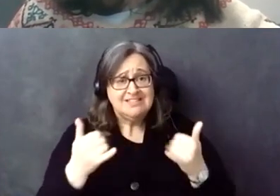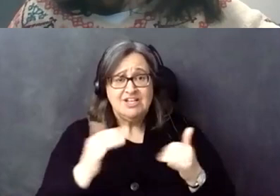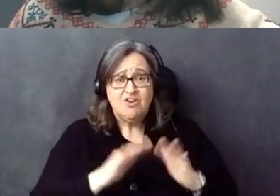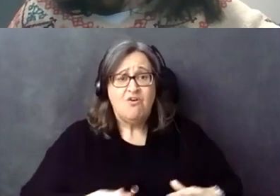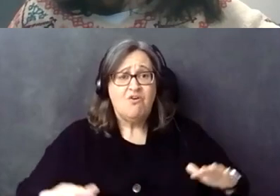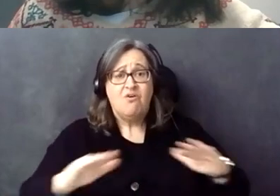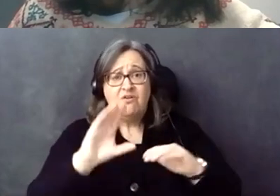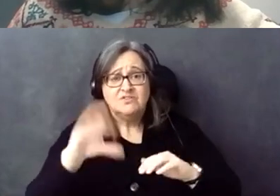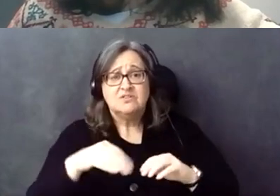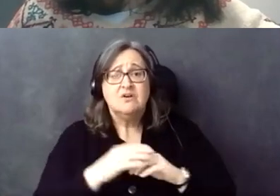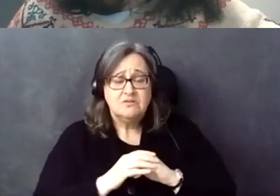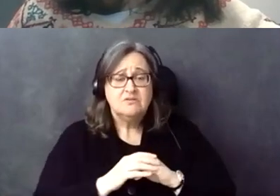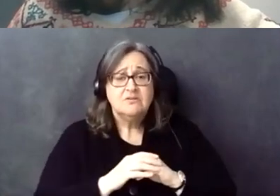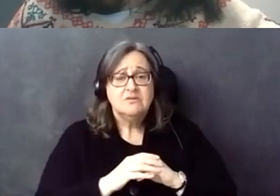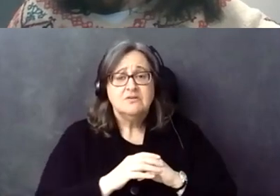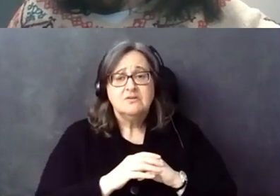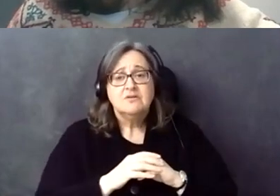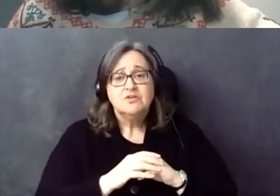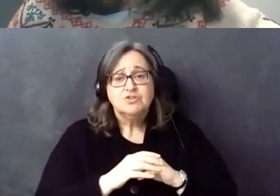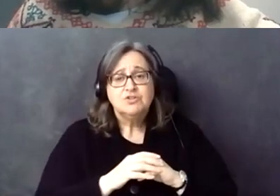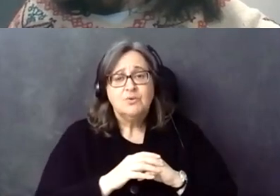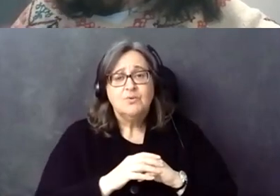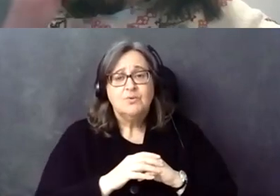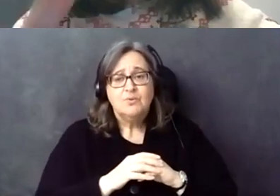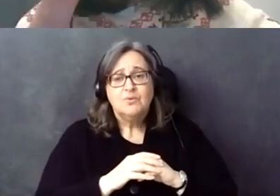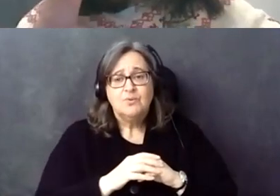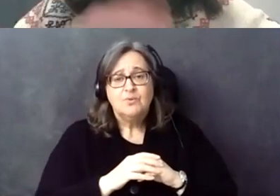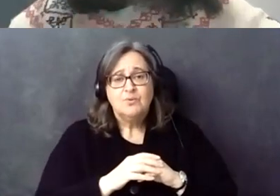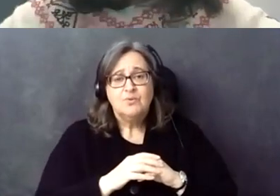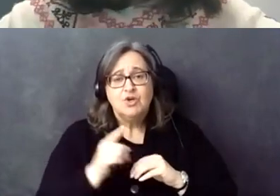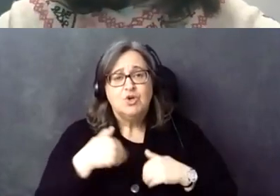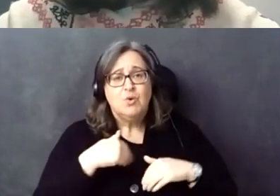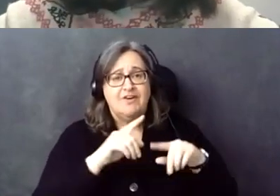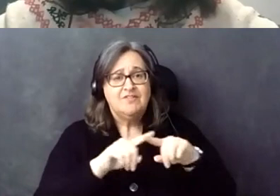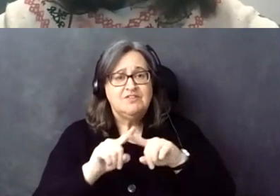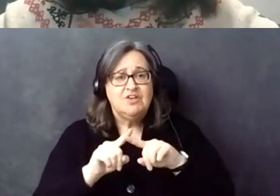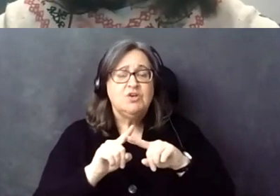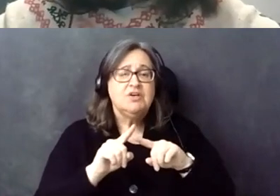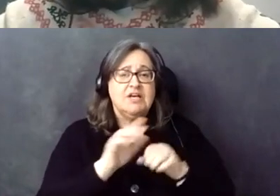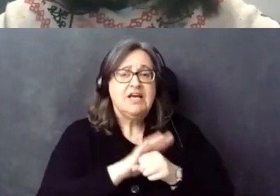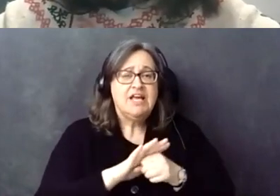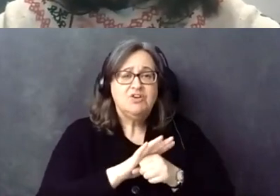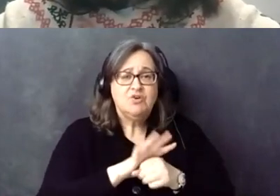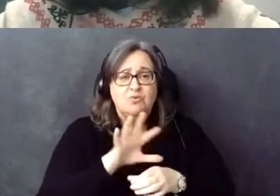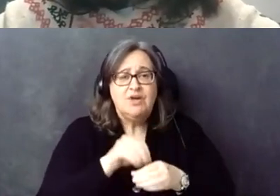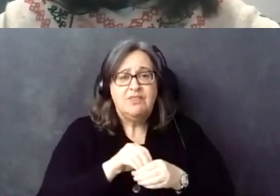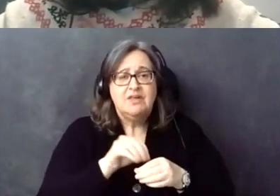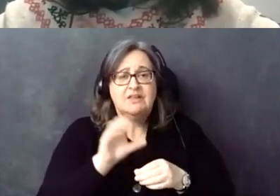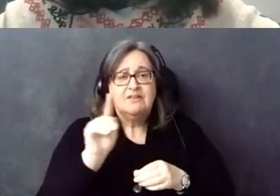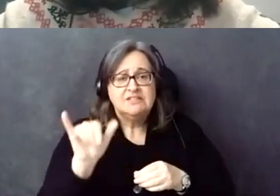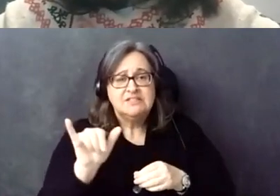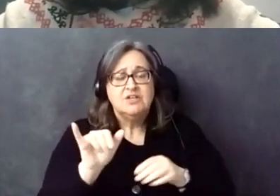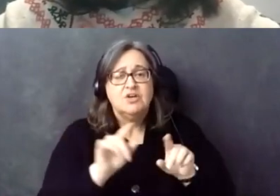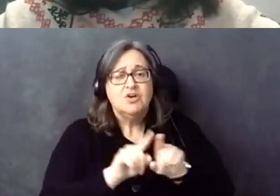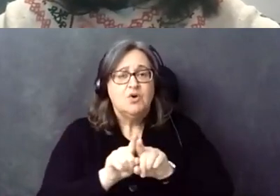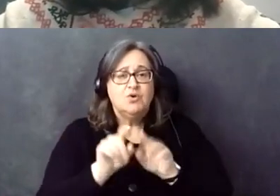city, okay? And so you have different areas within the city, as well